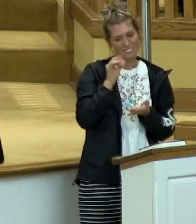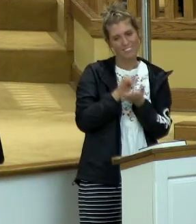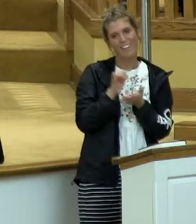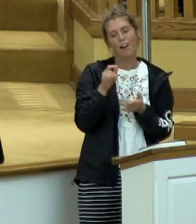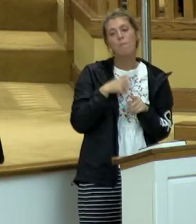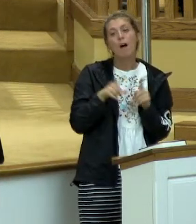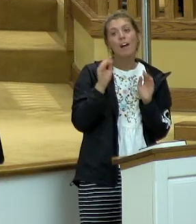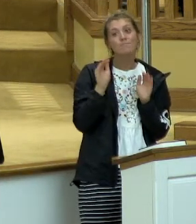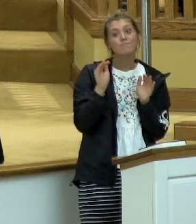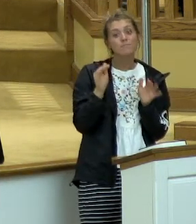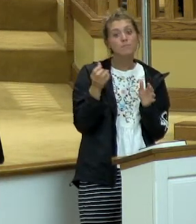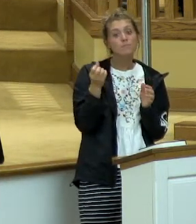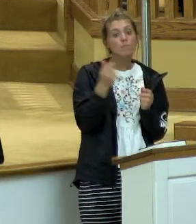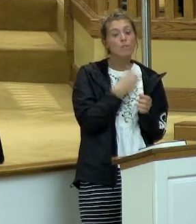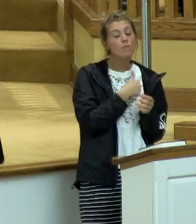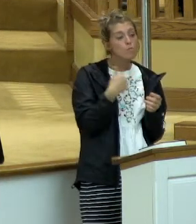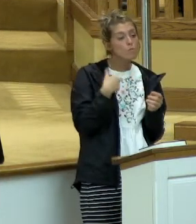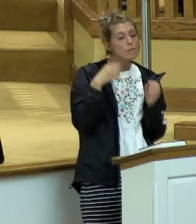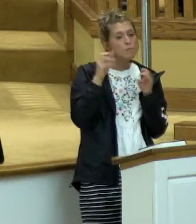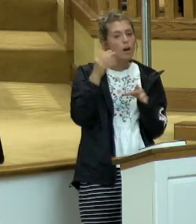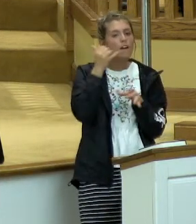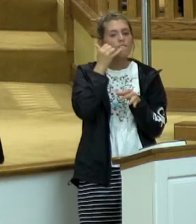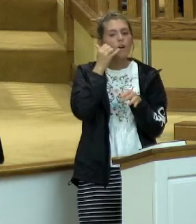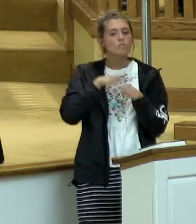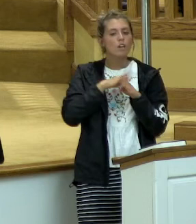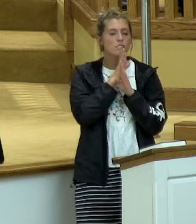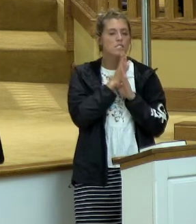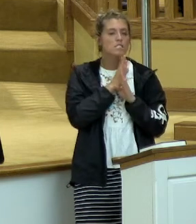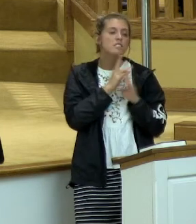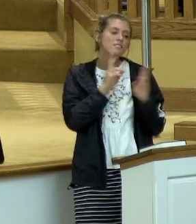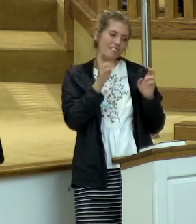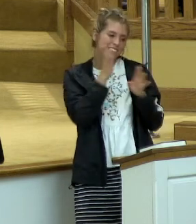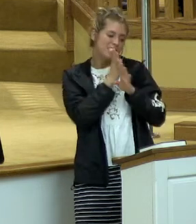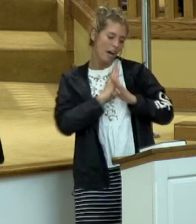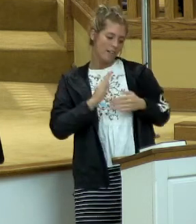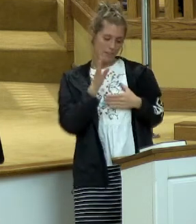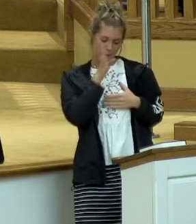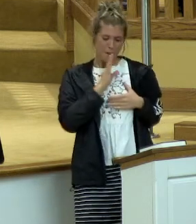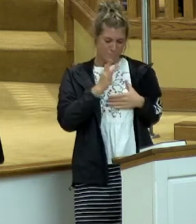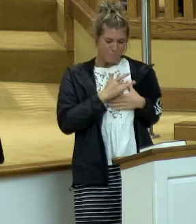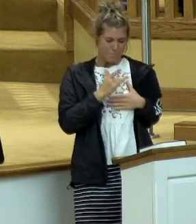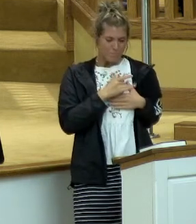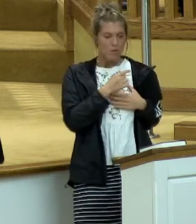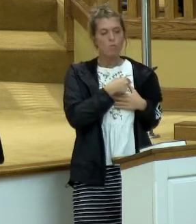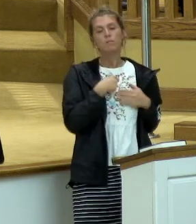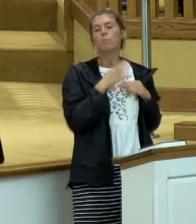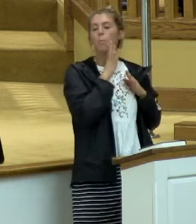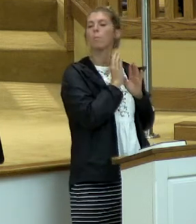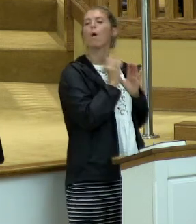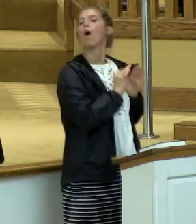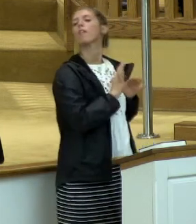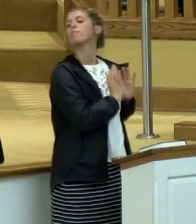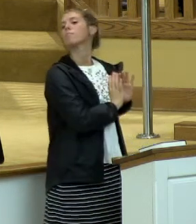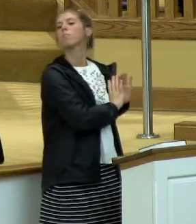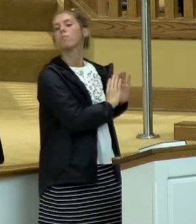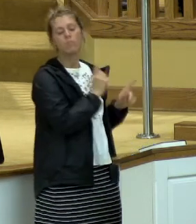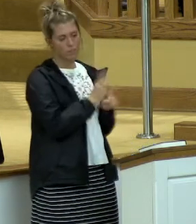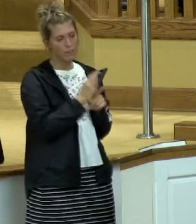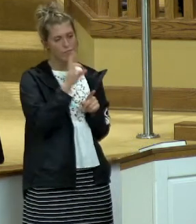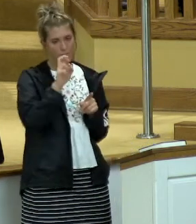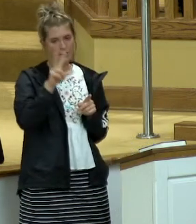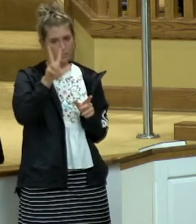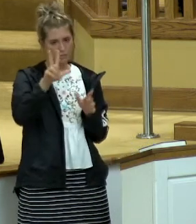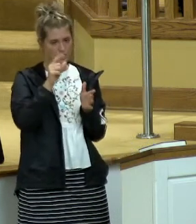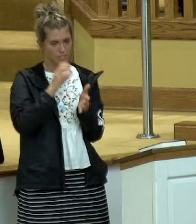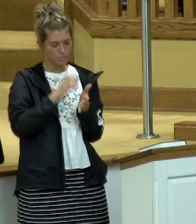right? Stay with me now. Hey, we put our phones on silent, and God's like wanting a response. Look at Revelation 3, verse